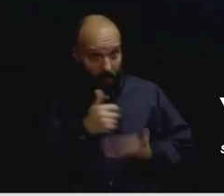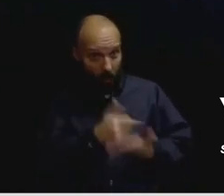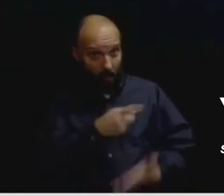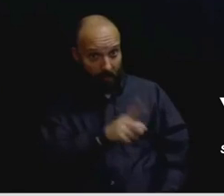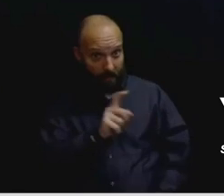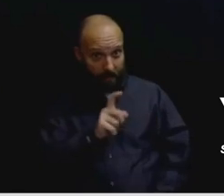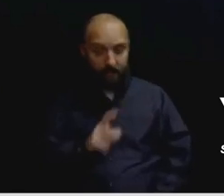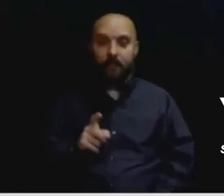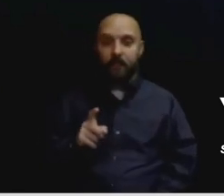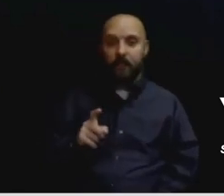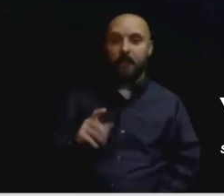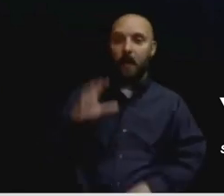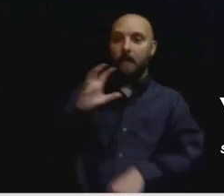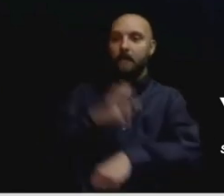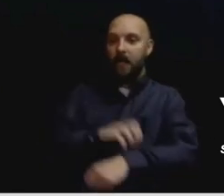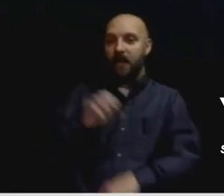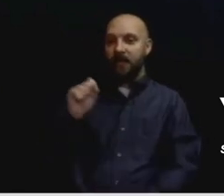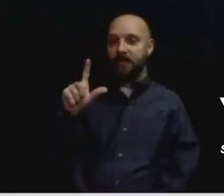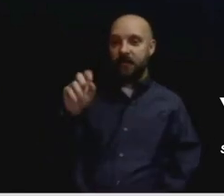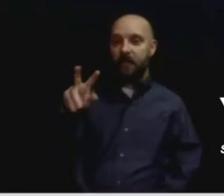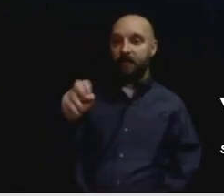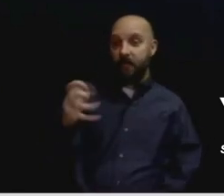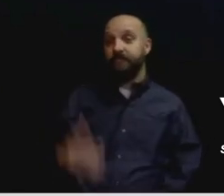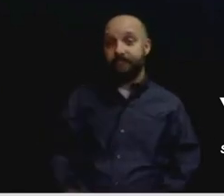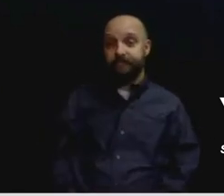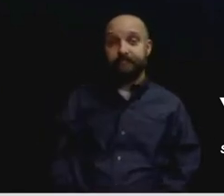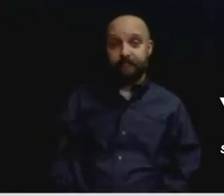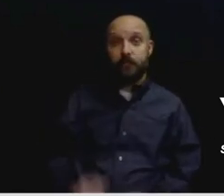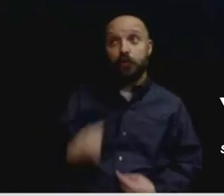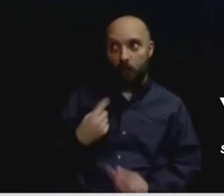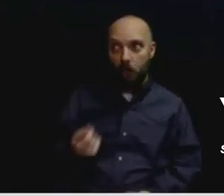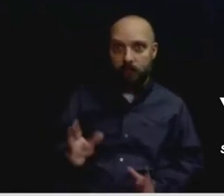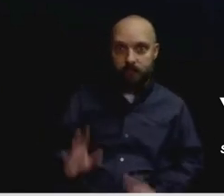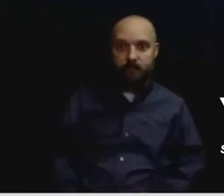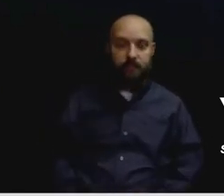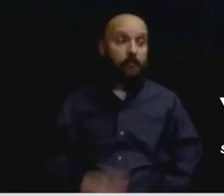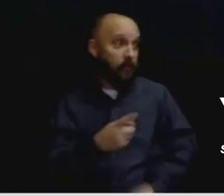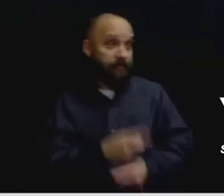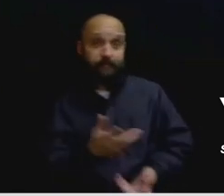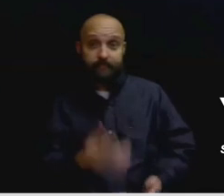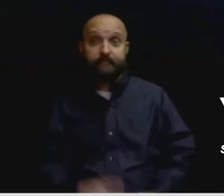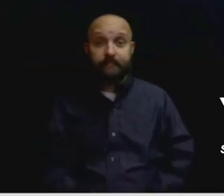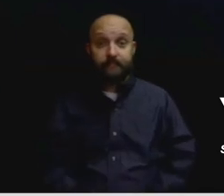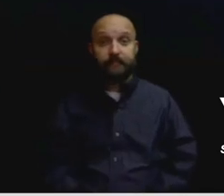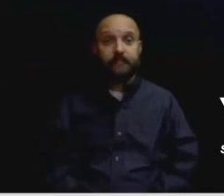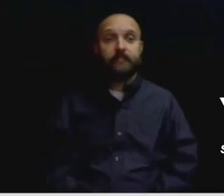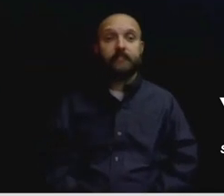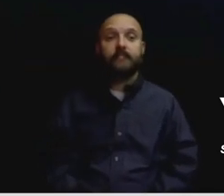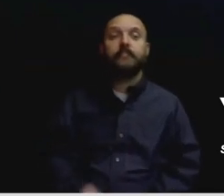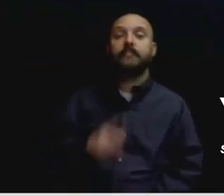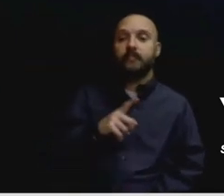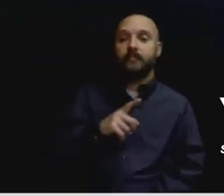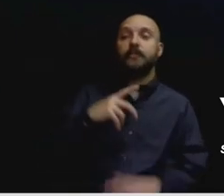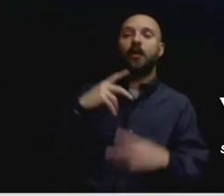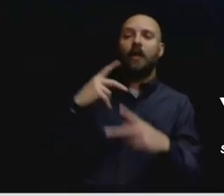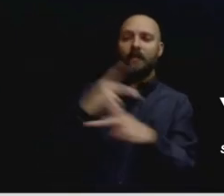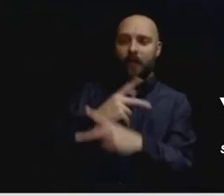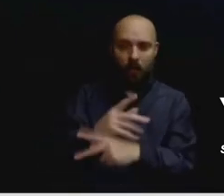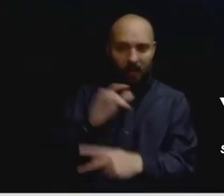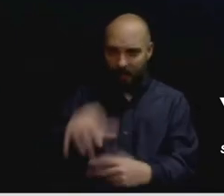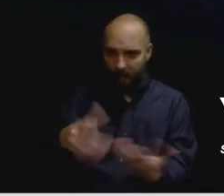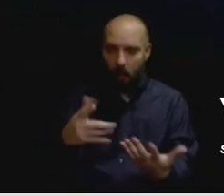Bite sleeve. Bite sleeve. So far. Yeah. So figuring it out, experiment with